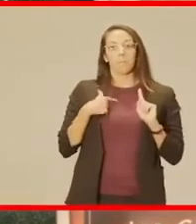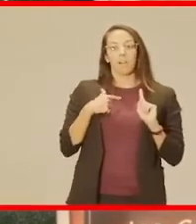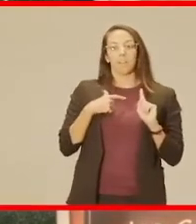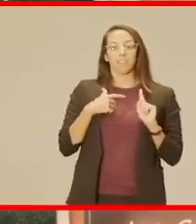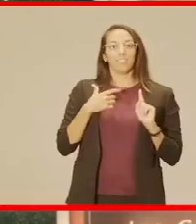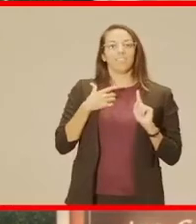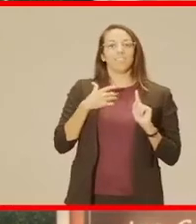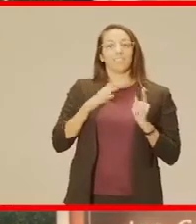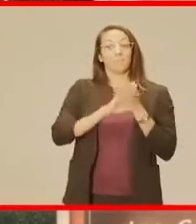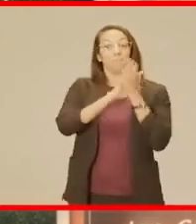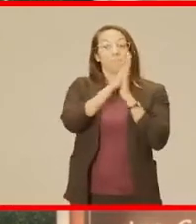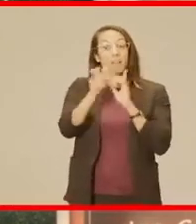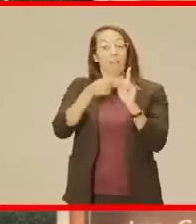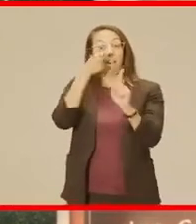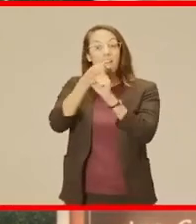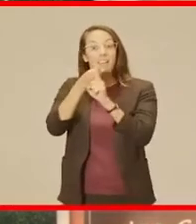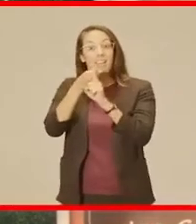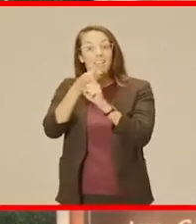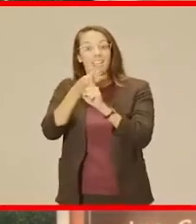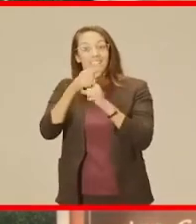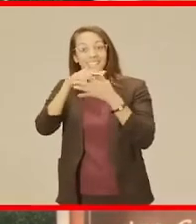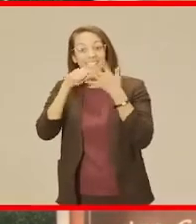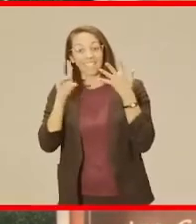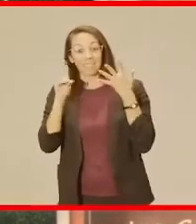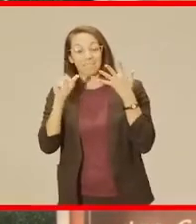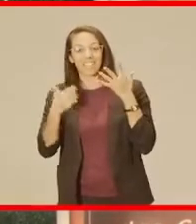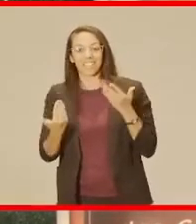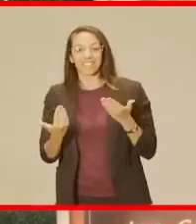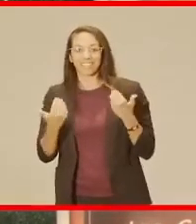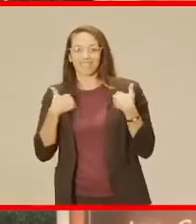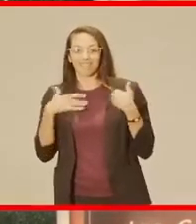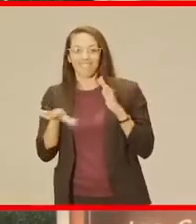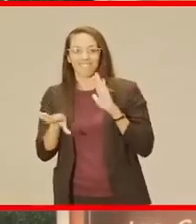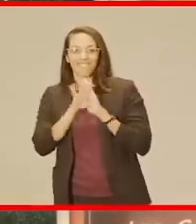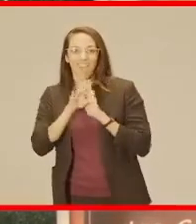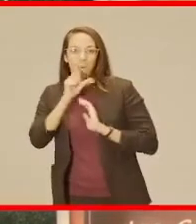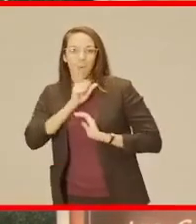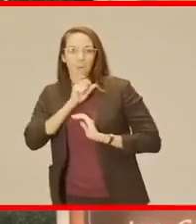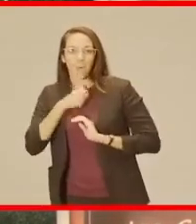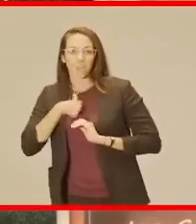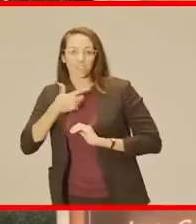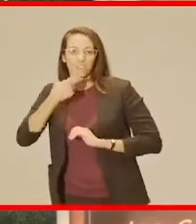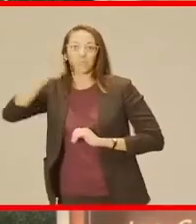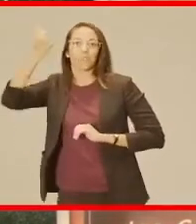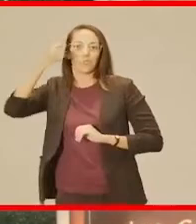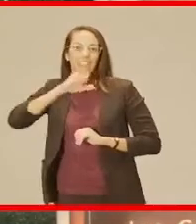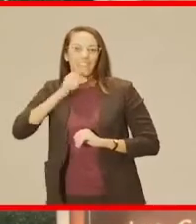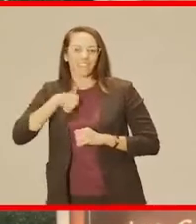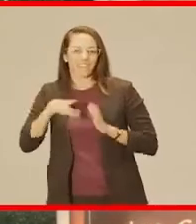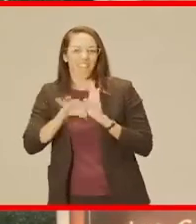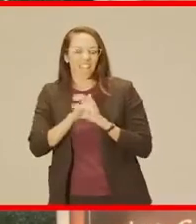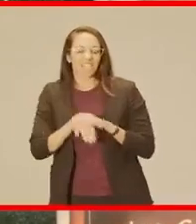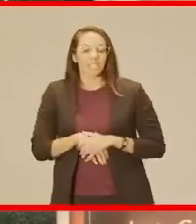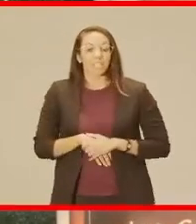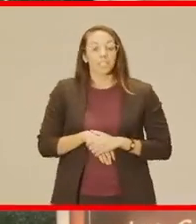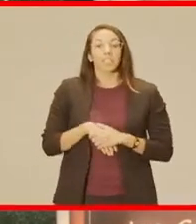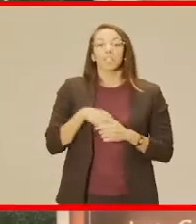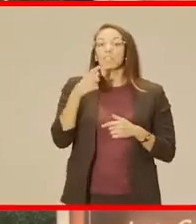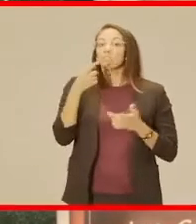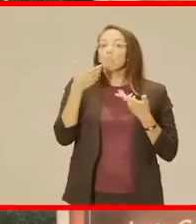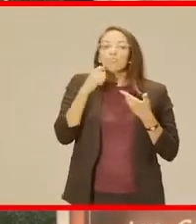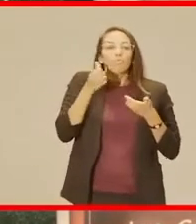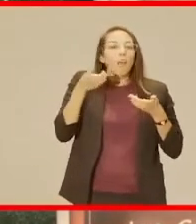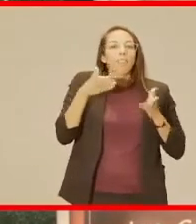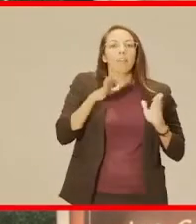age. And you can accomplish anything you want to do in life. You don't let the